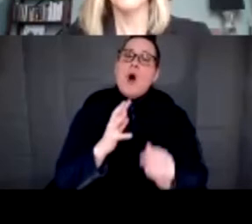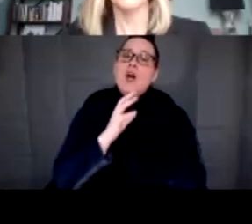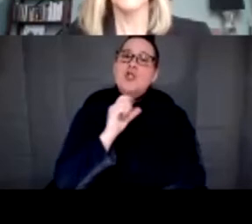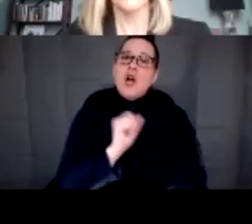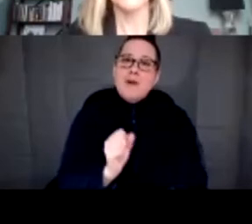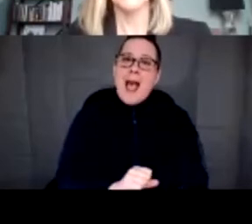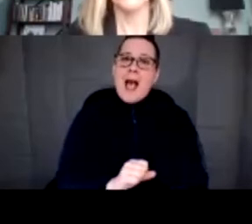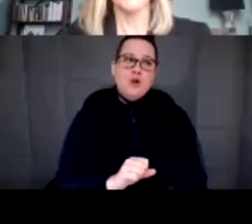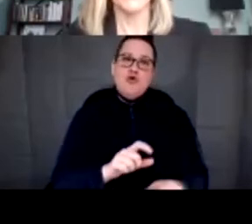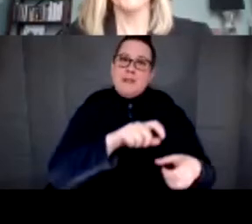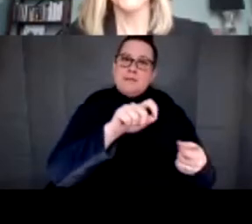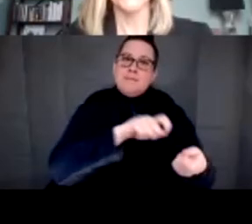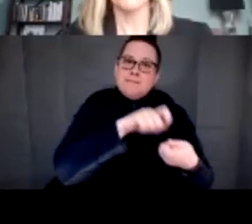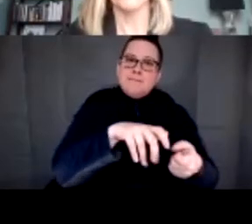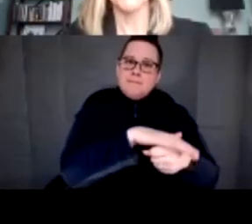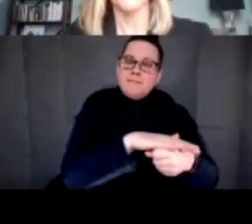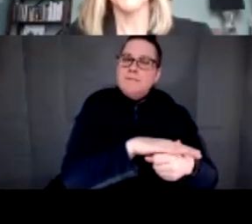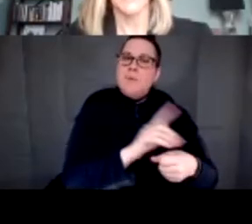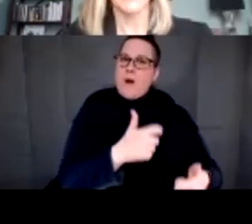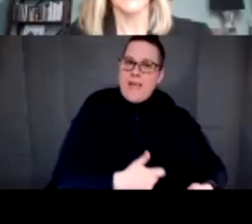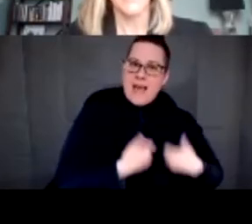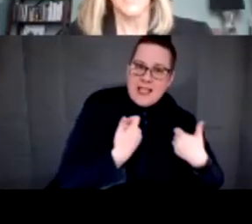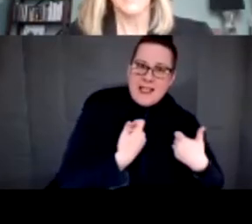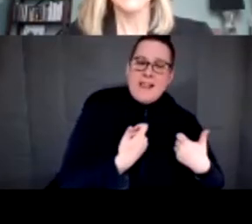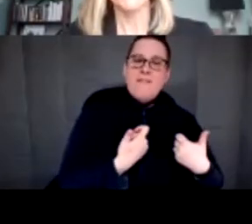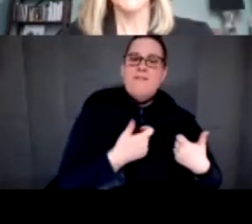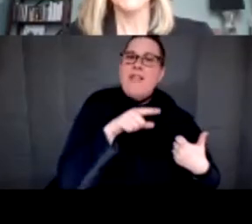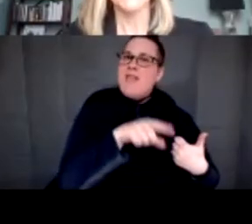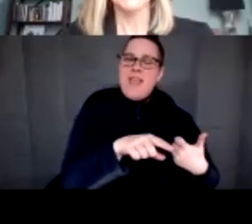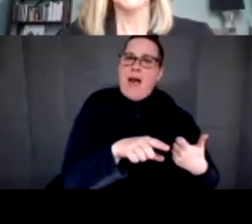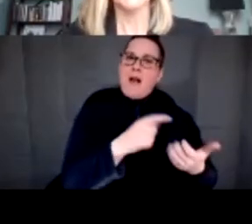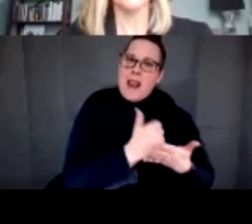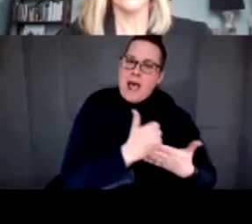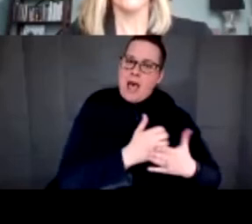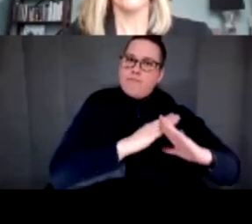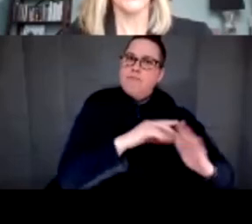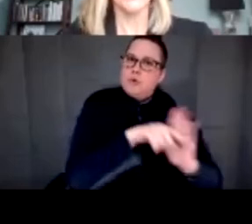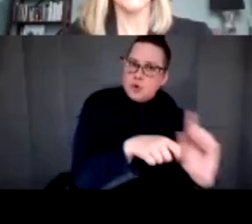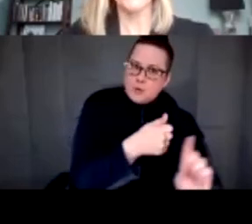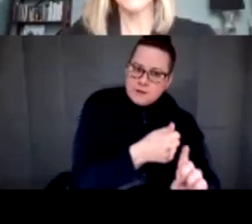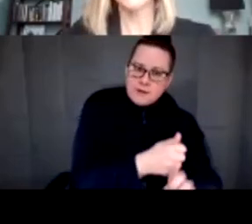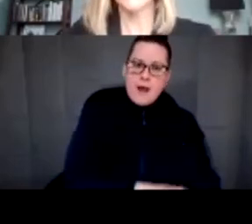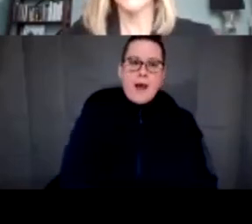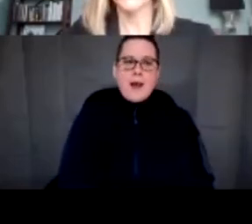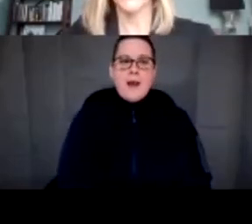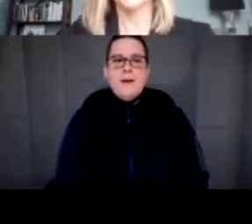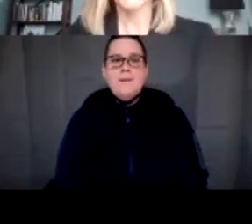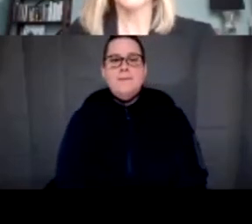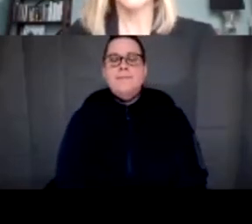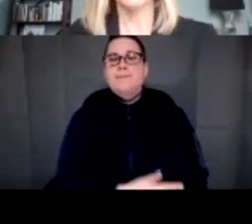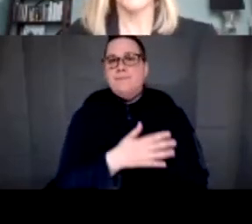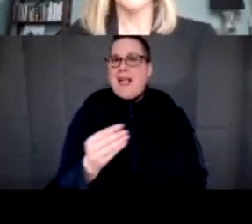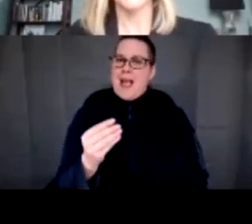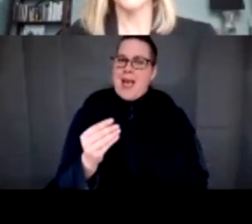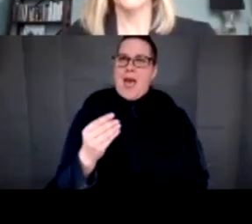example, that are considerably upstream from suicide. And some things to consider, though, as we